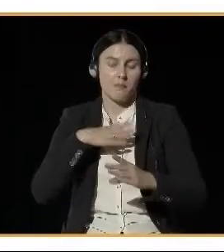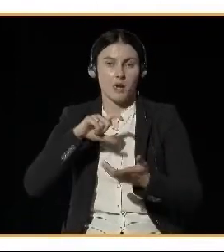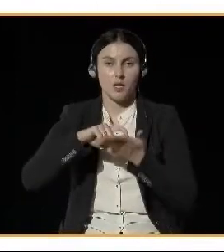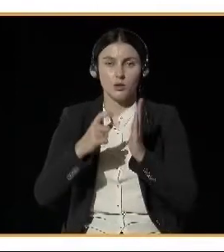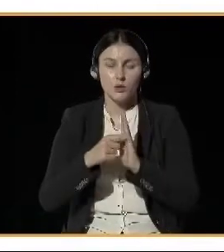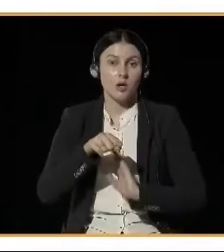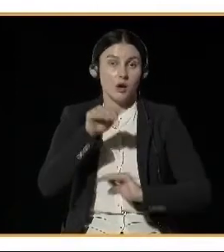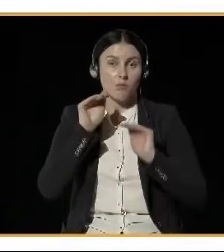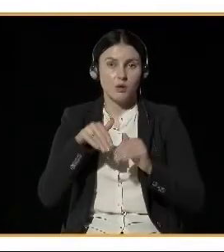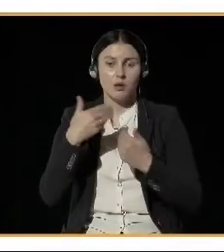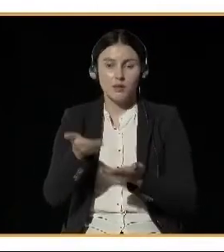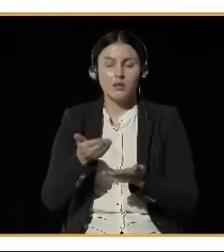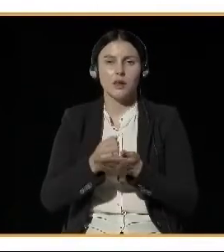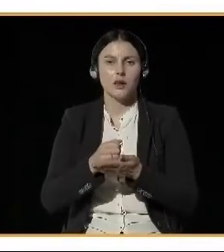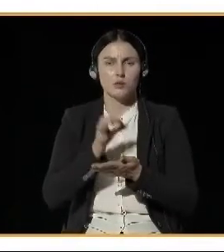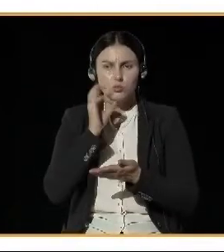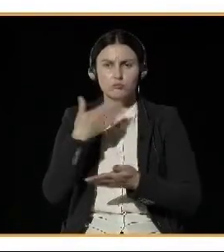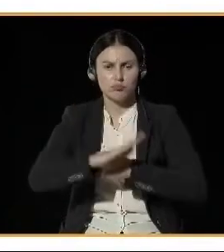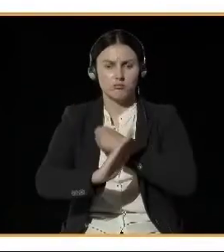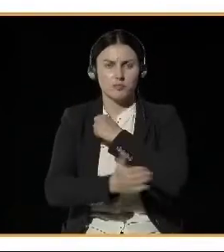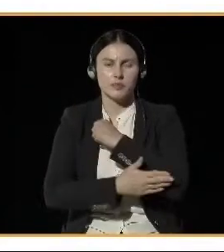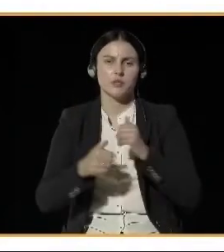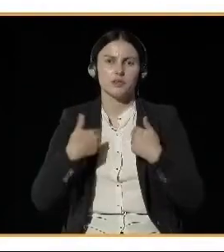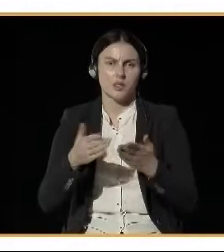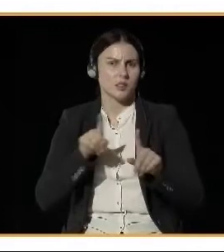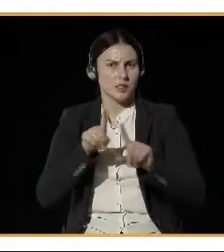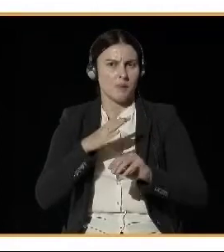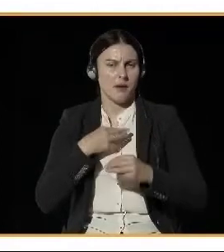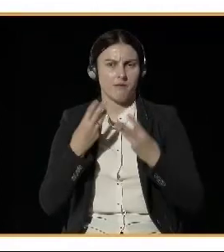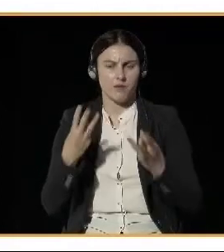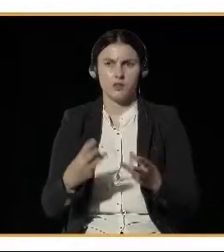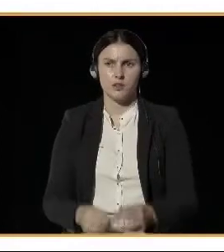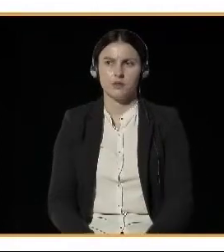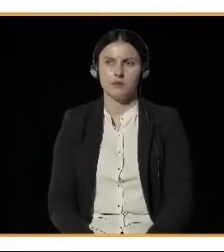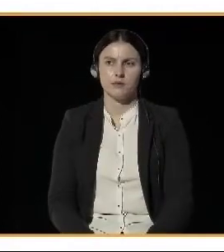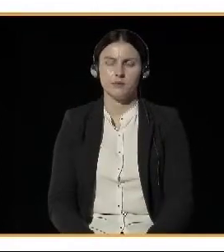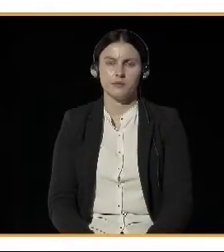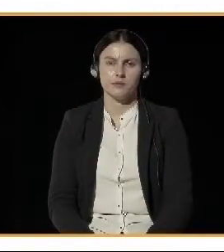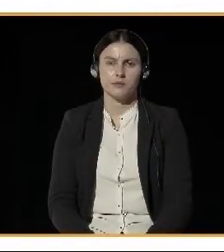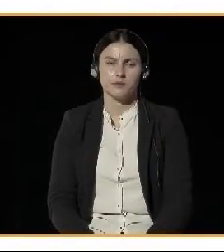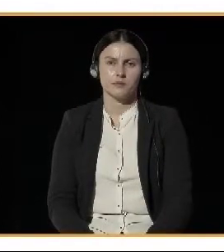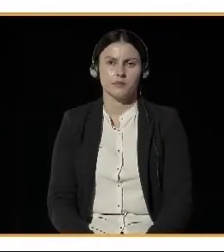support for companies. They teach companies how to create